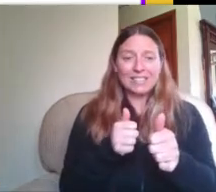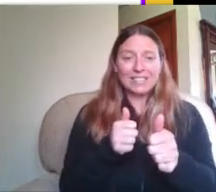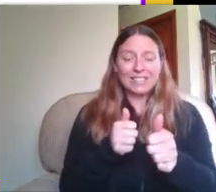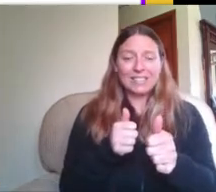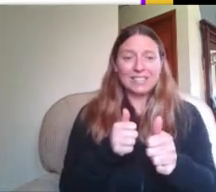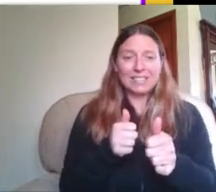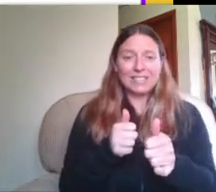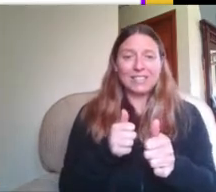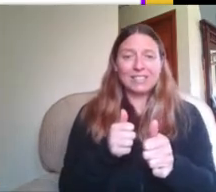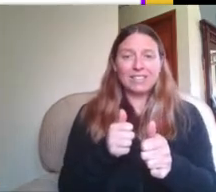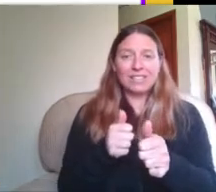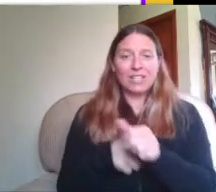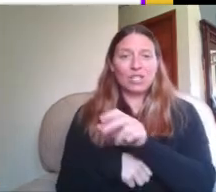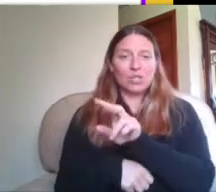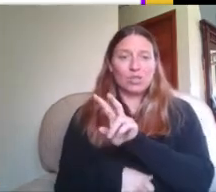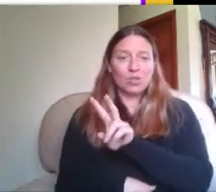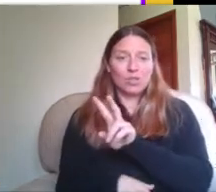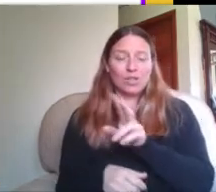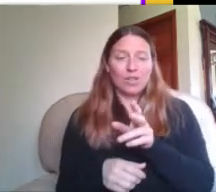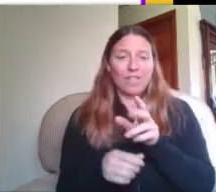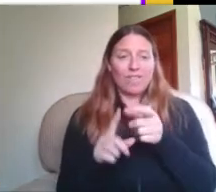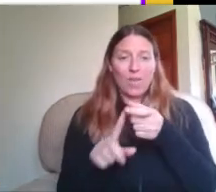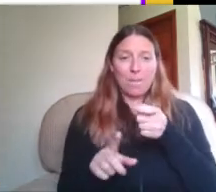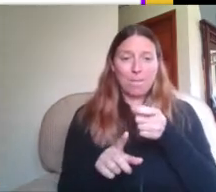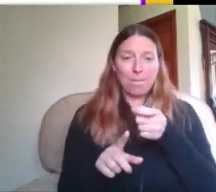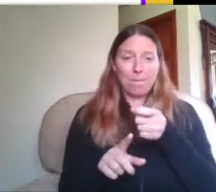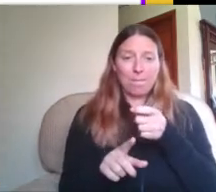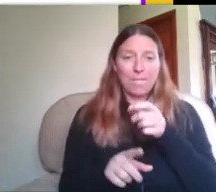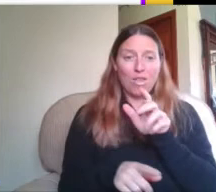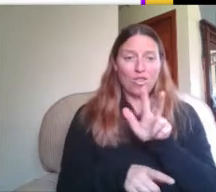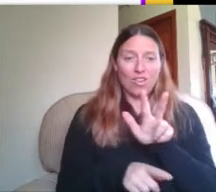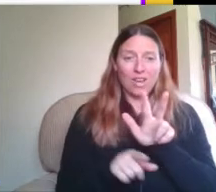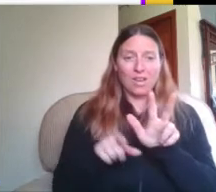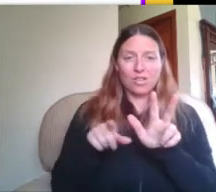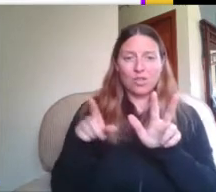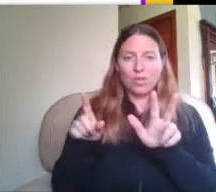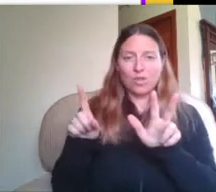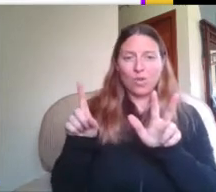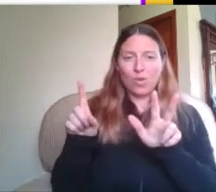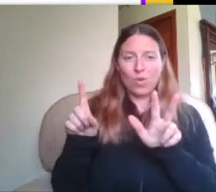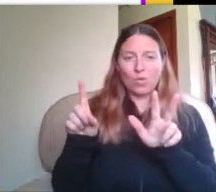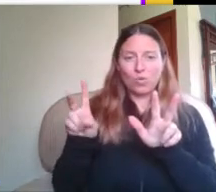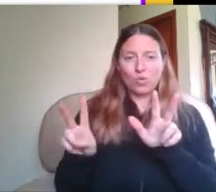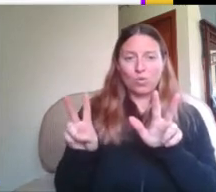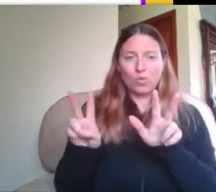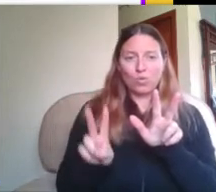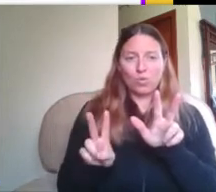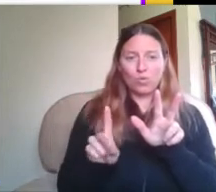are 2 miles plus 2 miles plus 1 mile. So it's 5